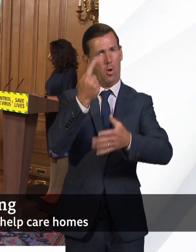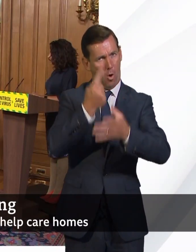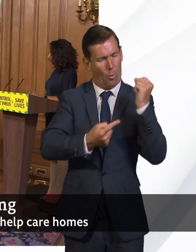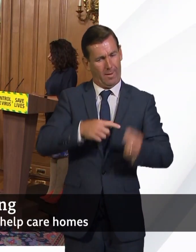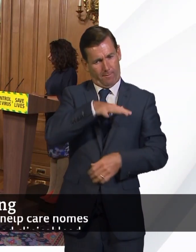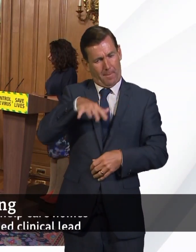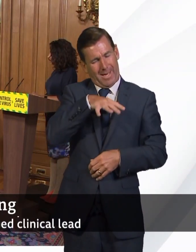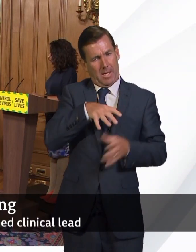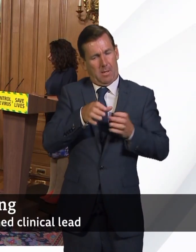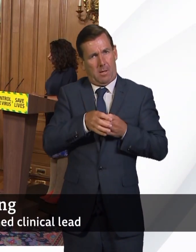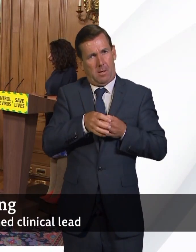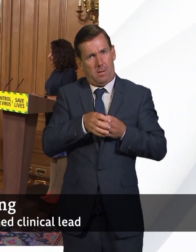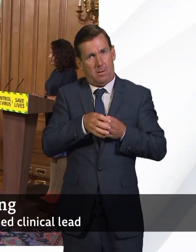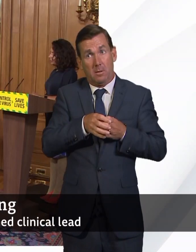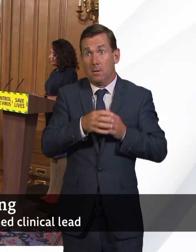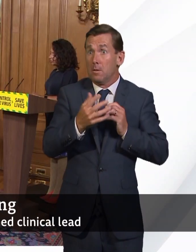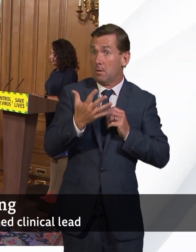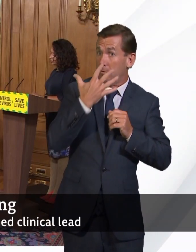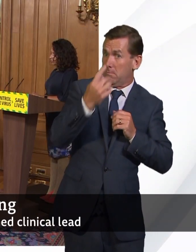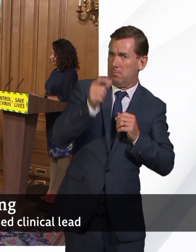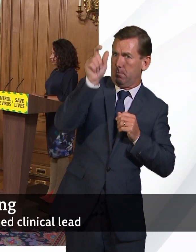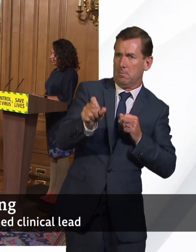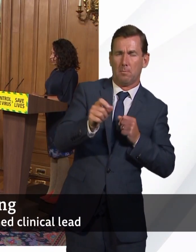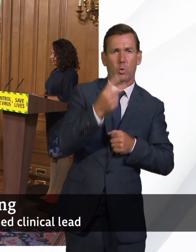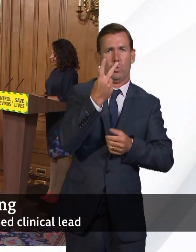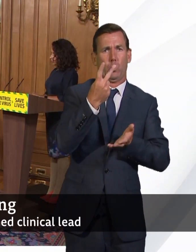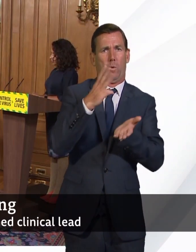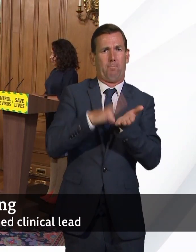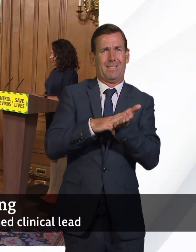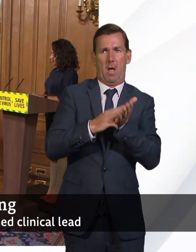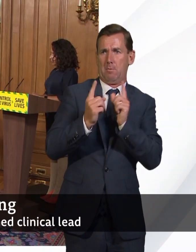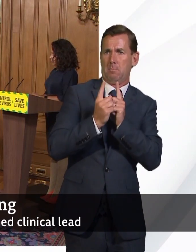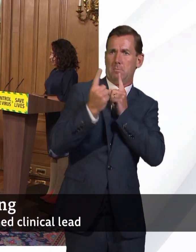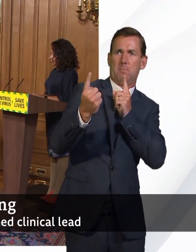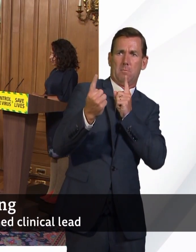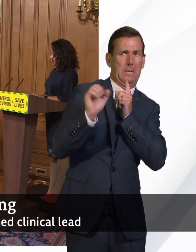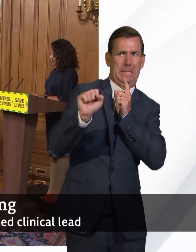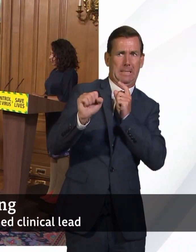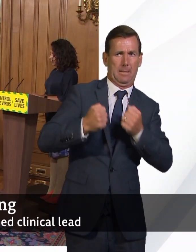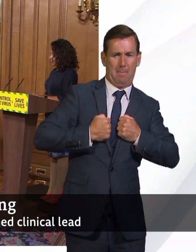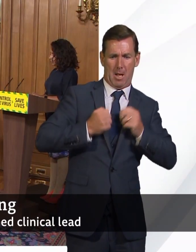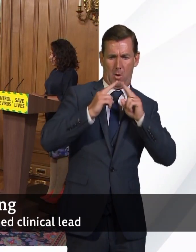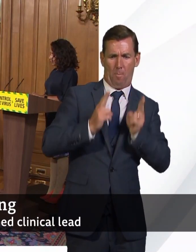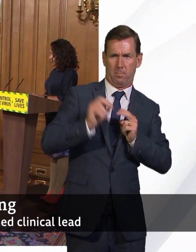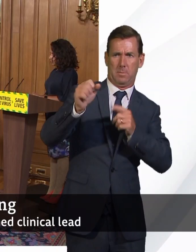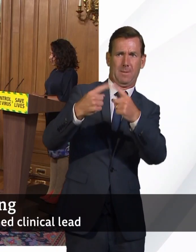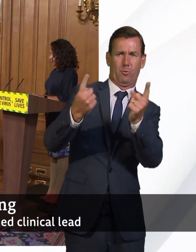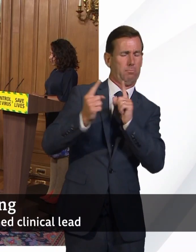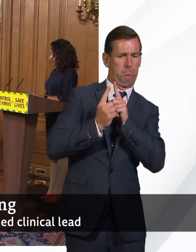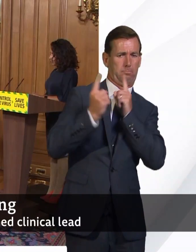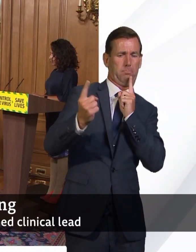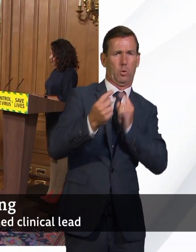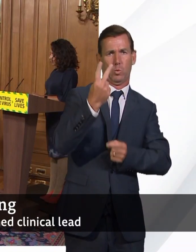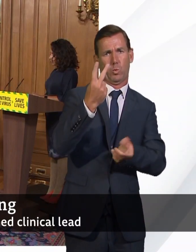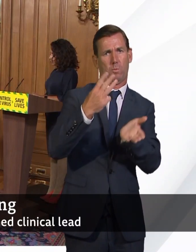and keep 2 meters away from others who aren't in your household. And those social distancing